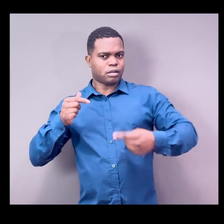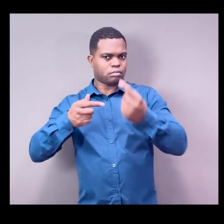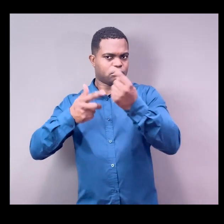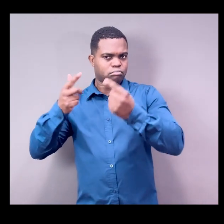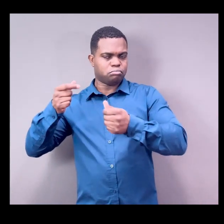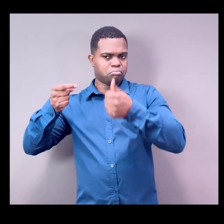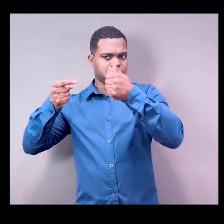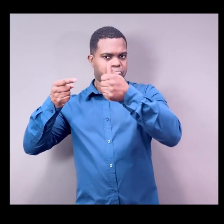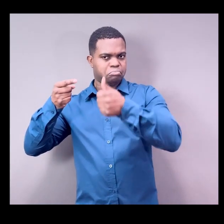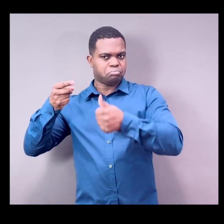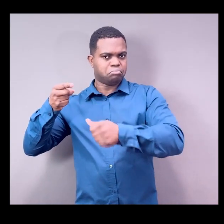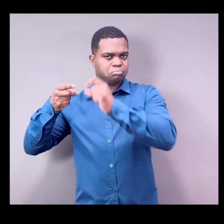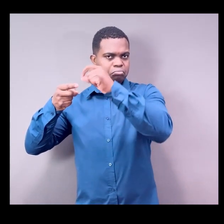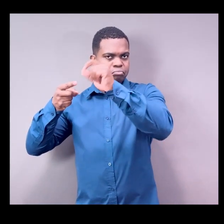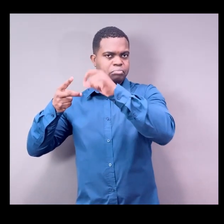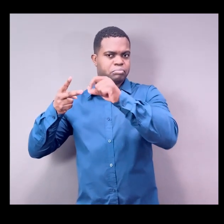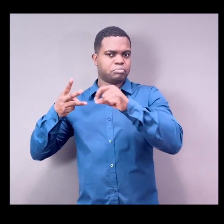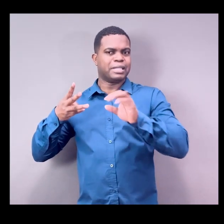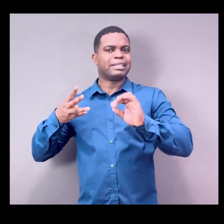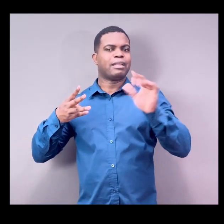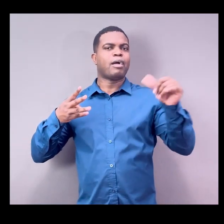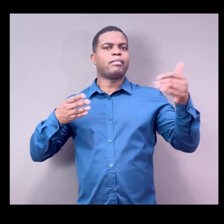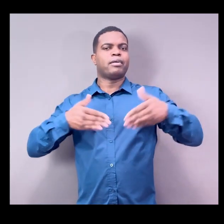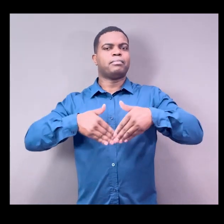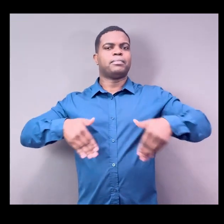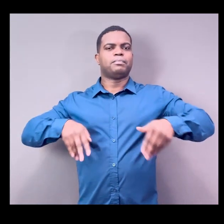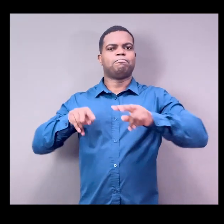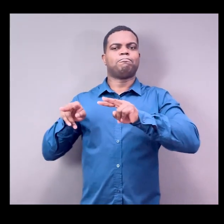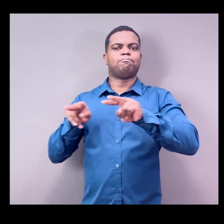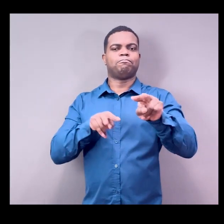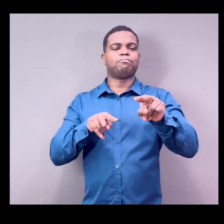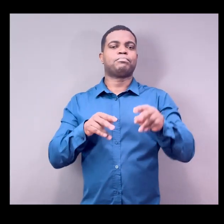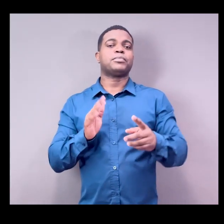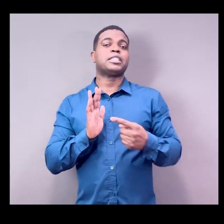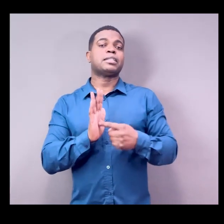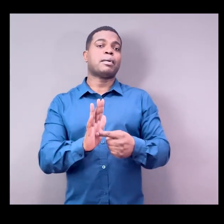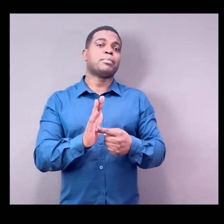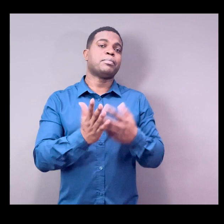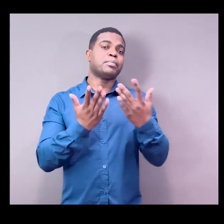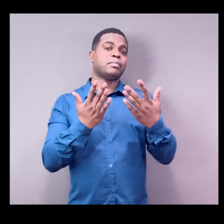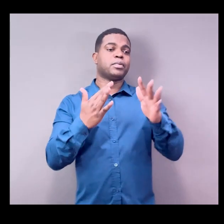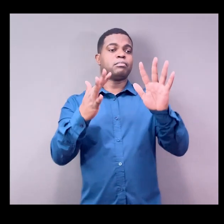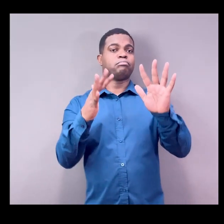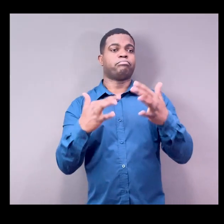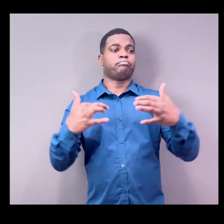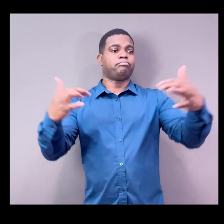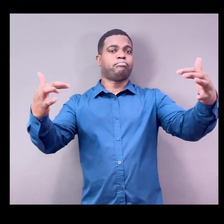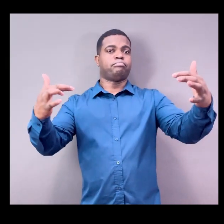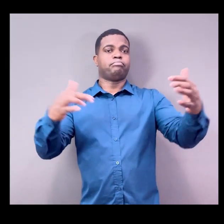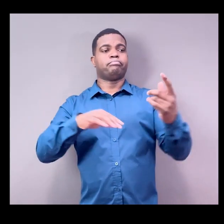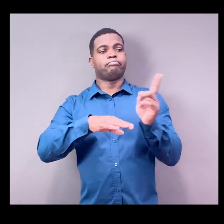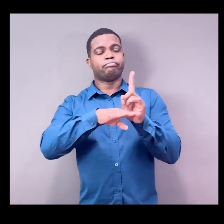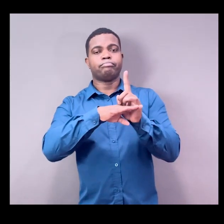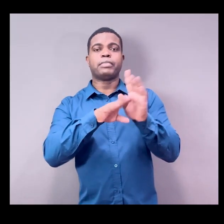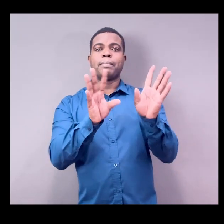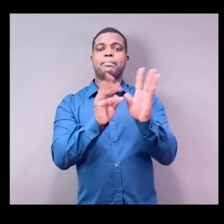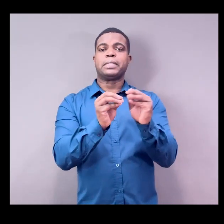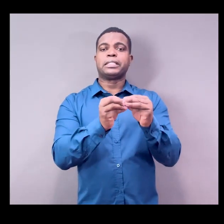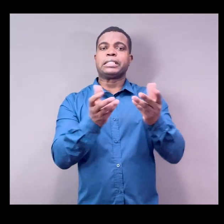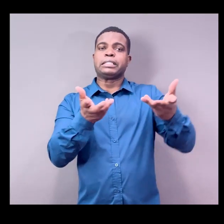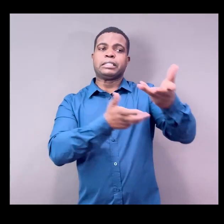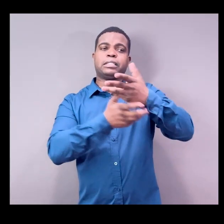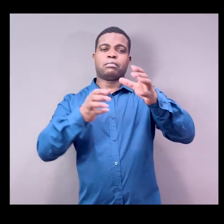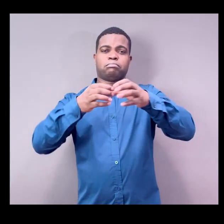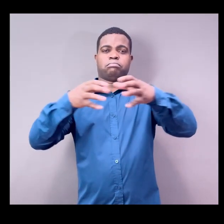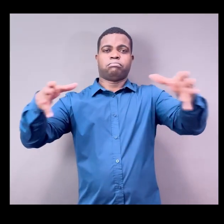standards are upheld. So maybe you are planning for a community